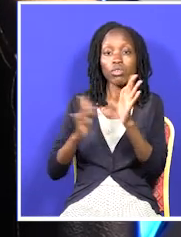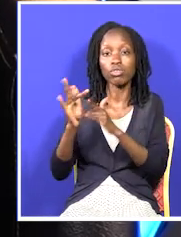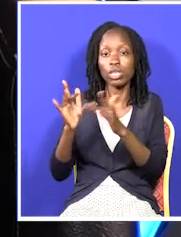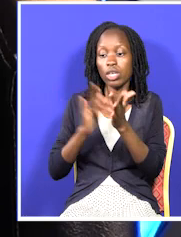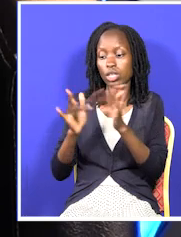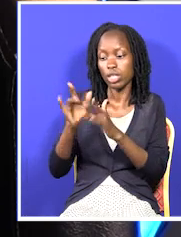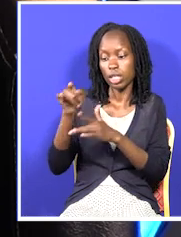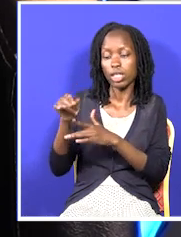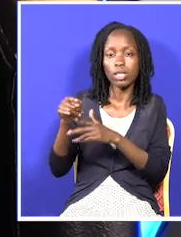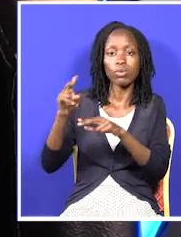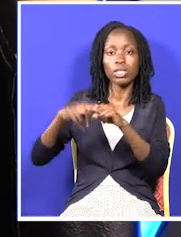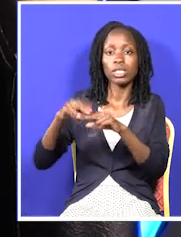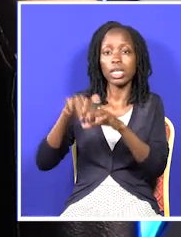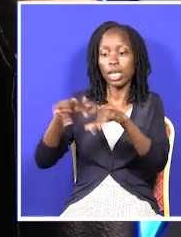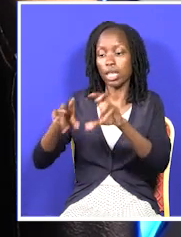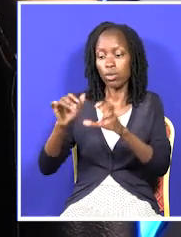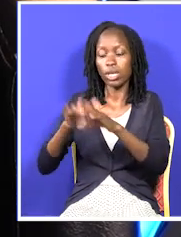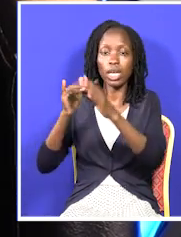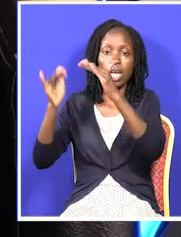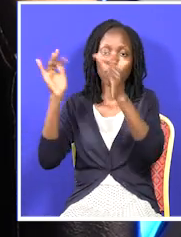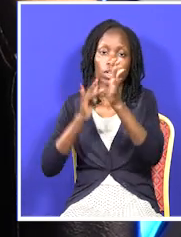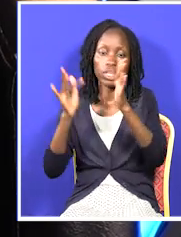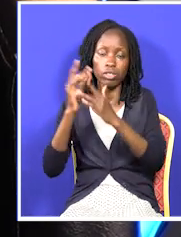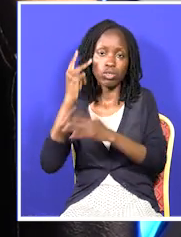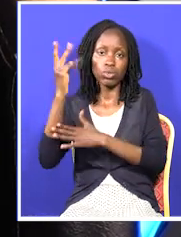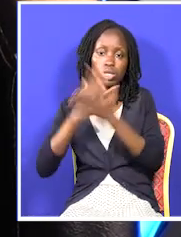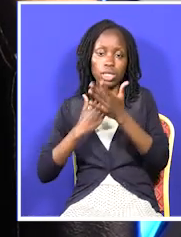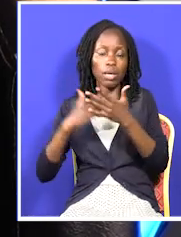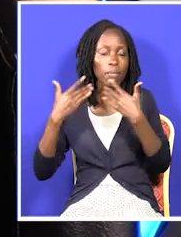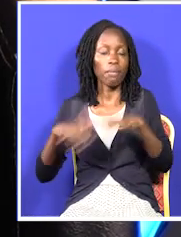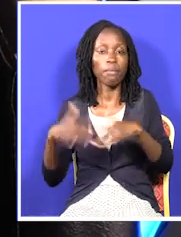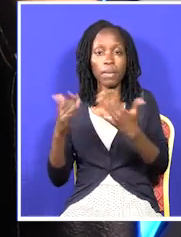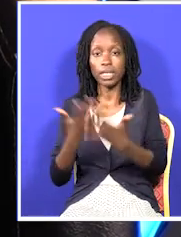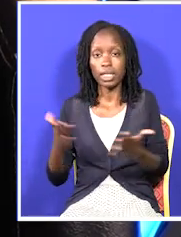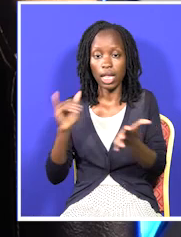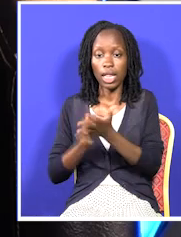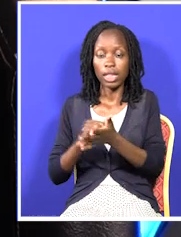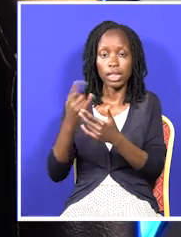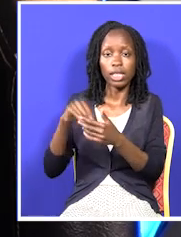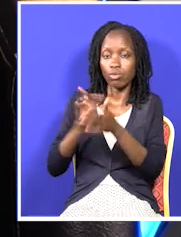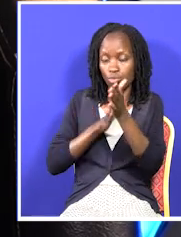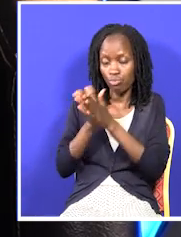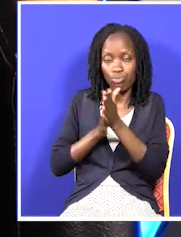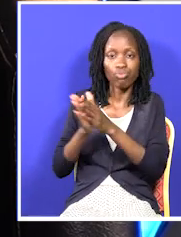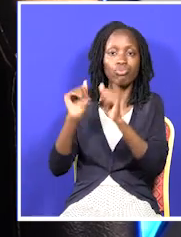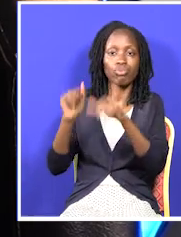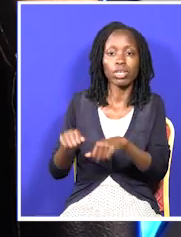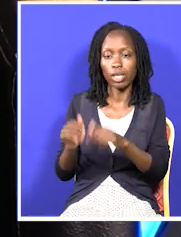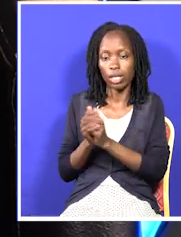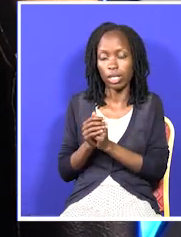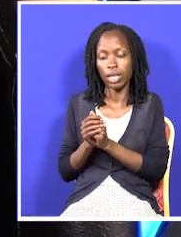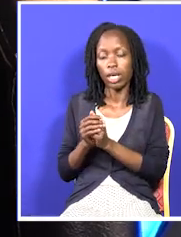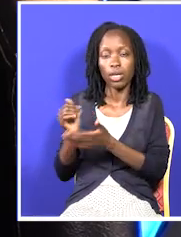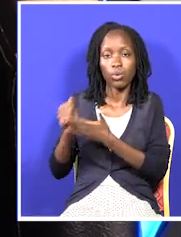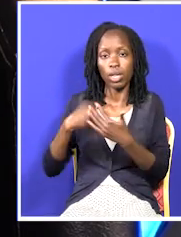who was sitting in a throne in heaven. John saw some very wonderful things that we can look forward to.